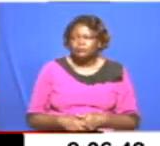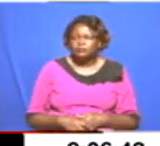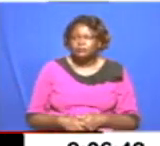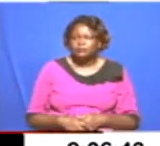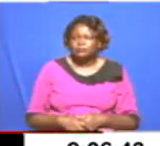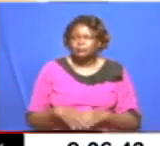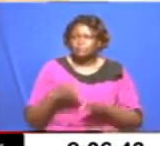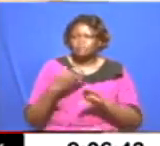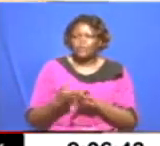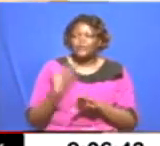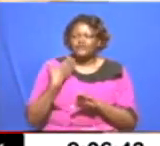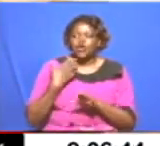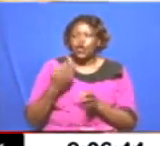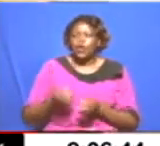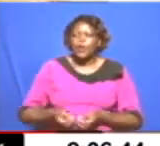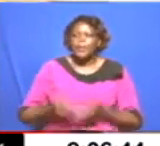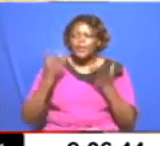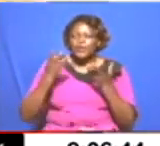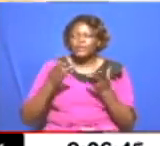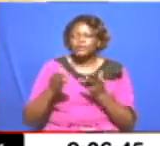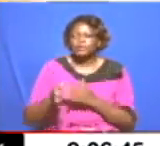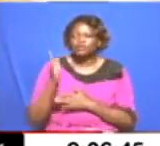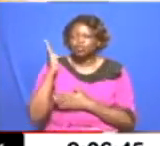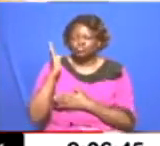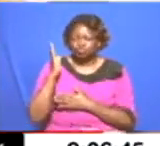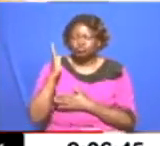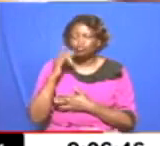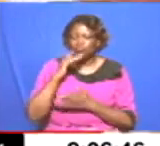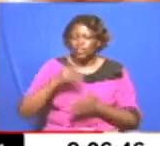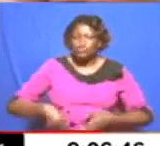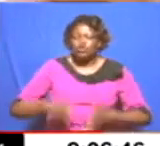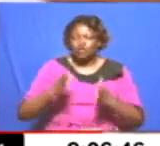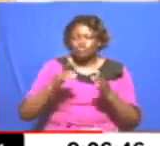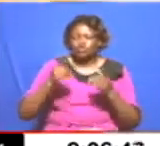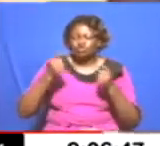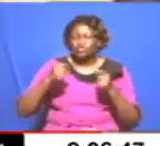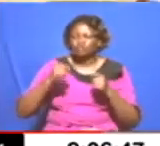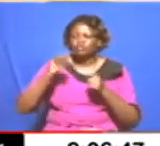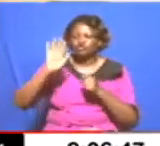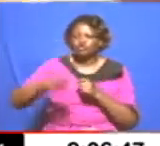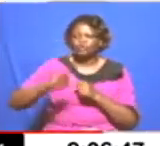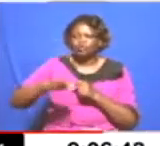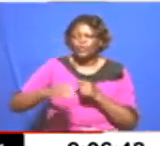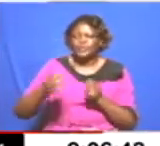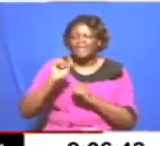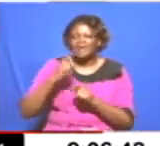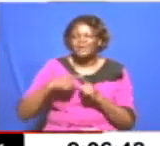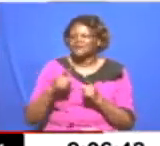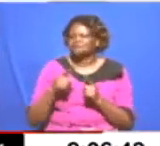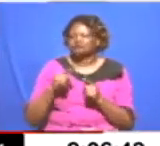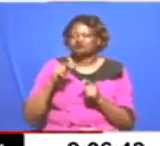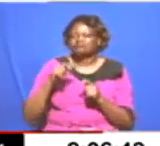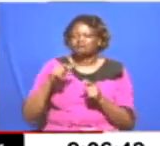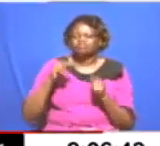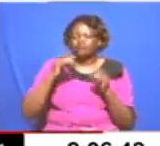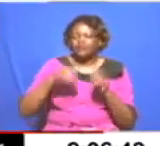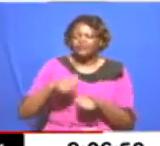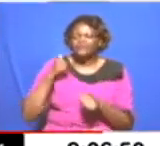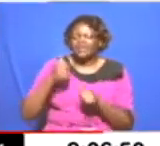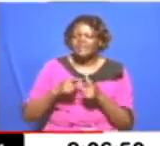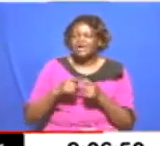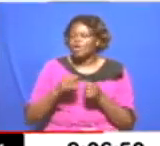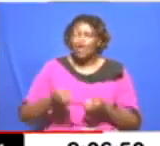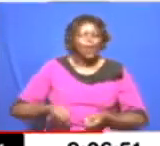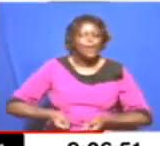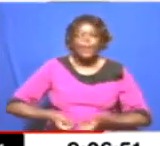Before the explosions, security officers who were on the road tried to stop us, but we didn't stop. I heard a loud